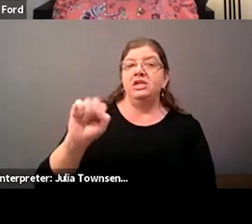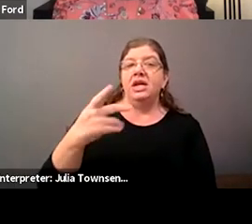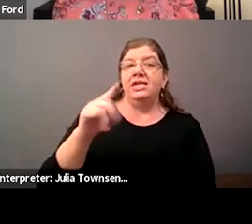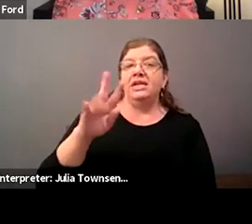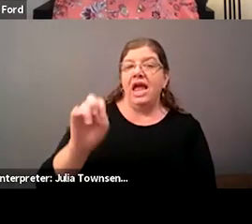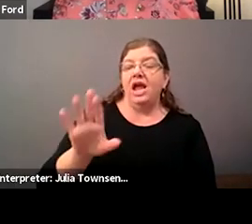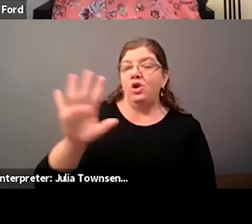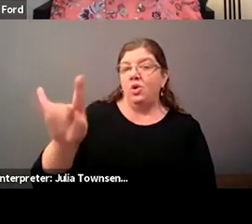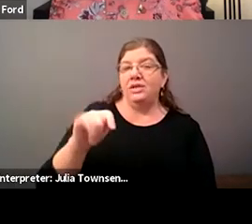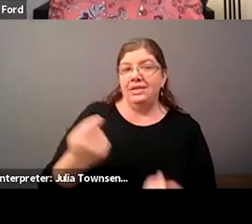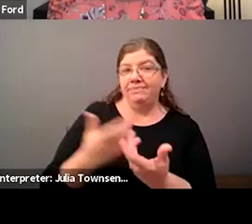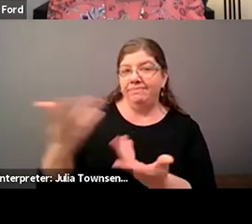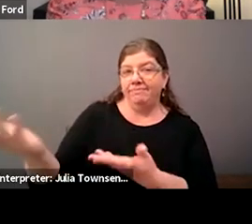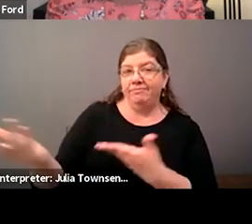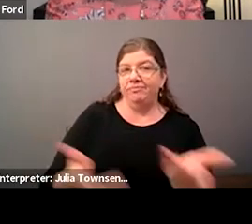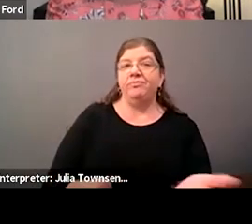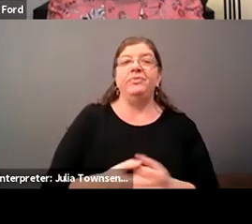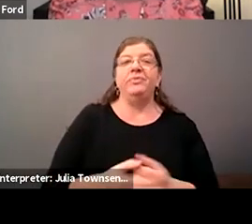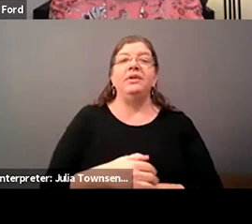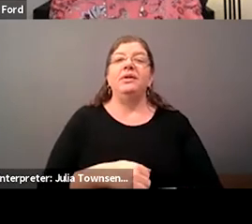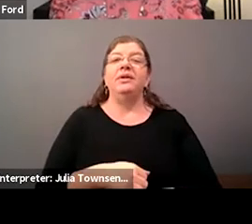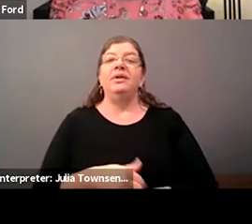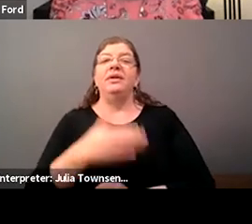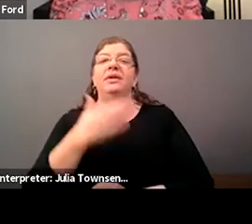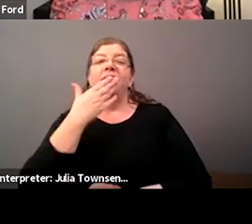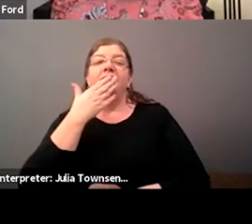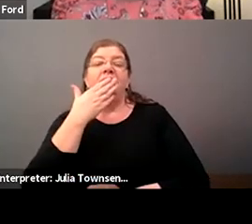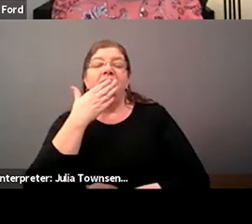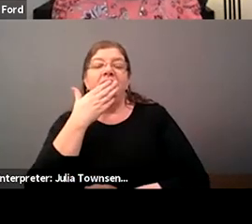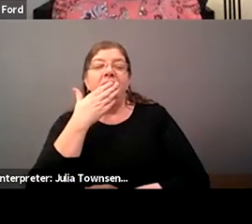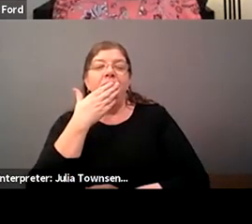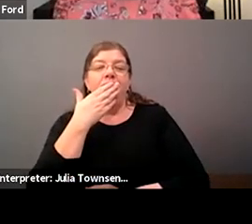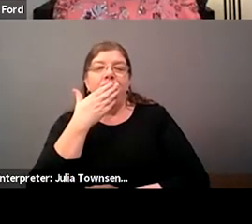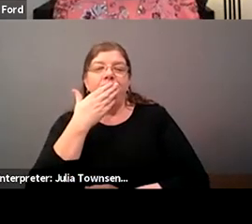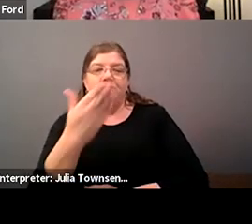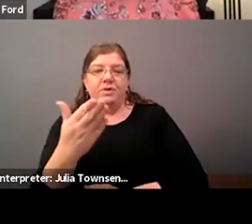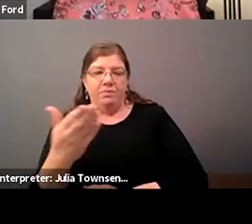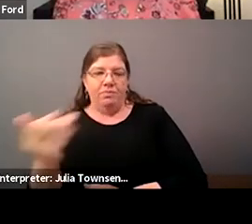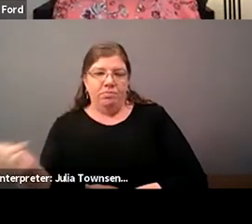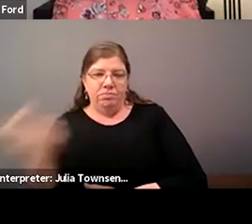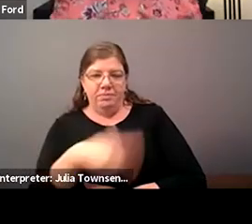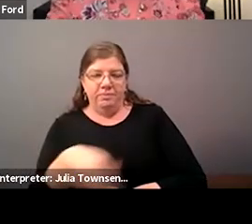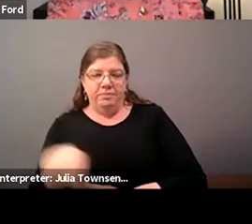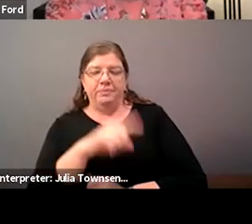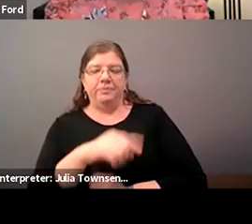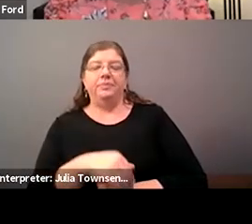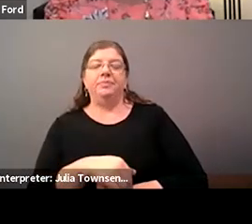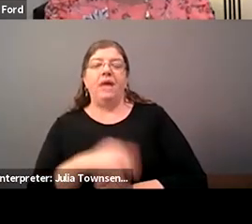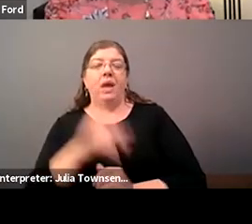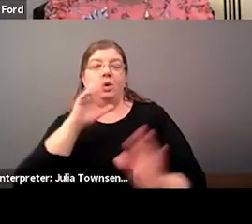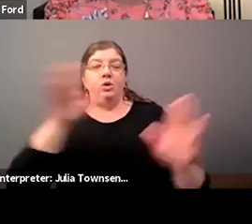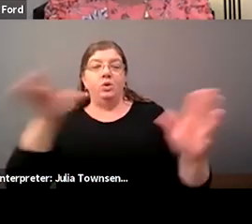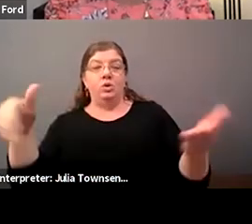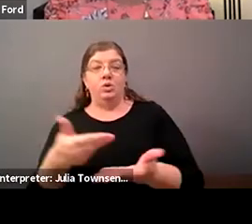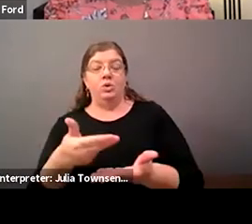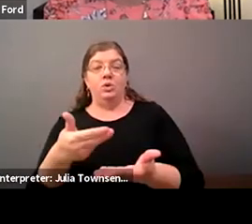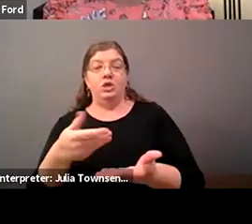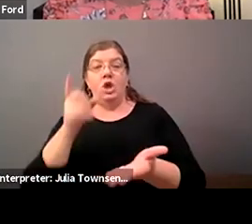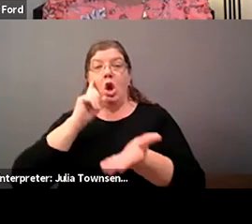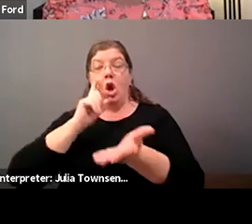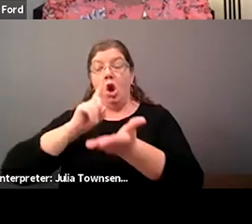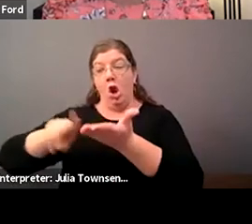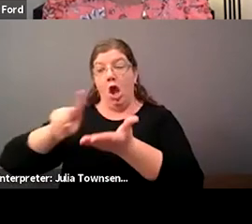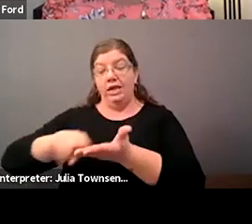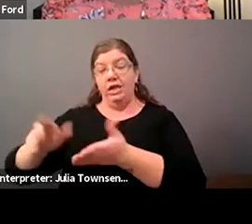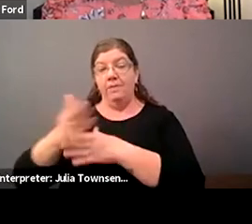your team thank you president ford board members and superintendent yes i'd like to introduce our auditing partner